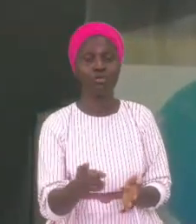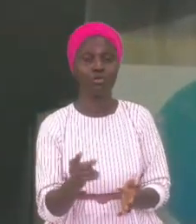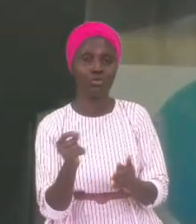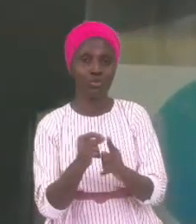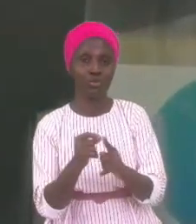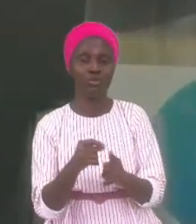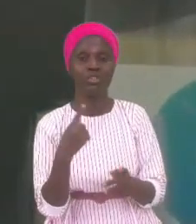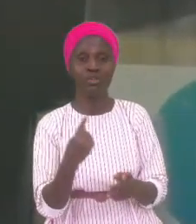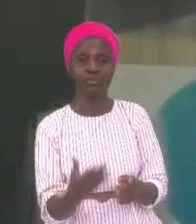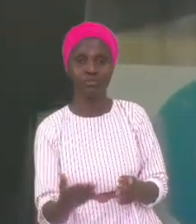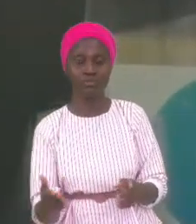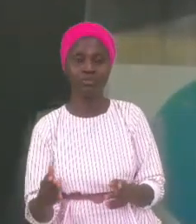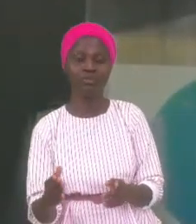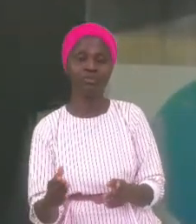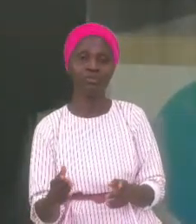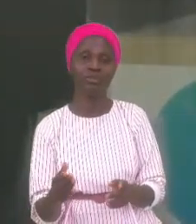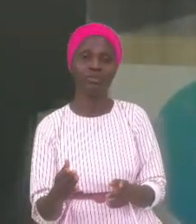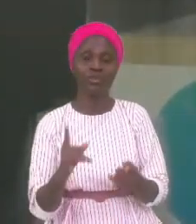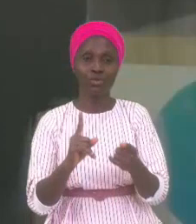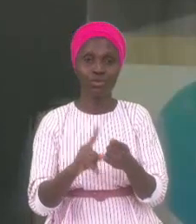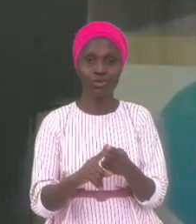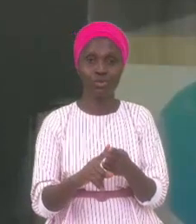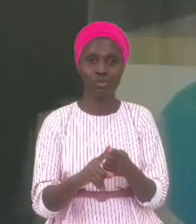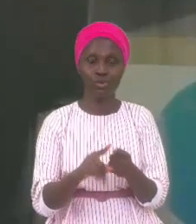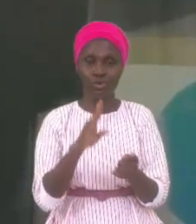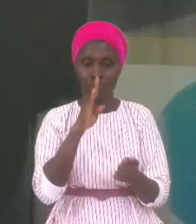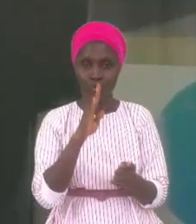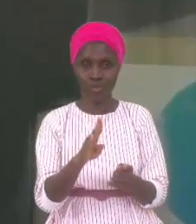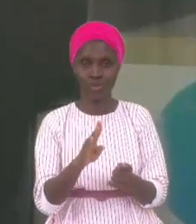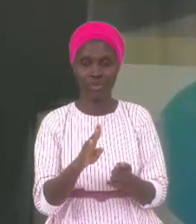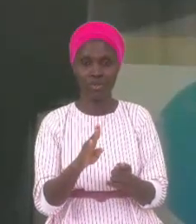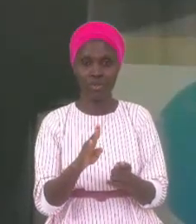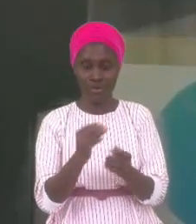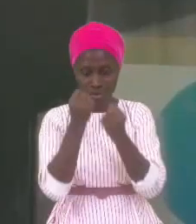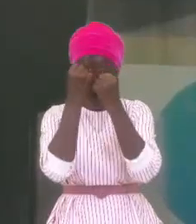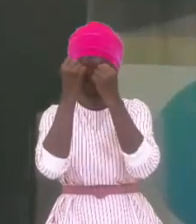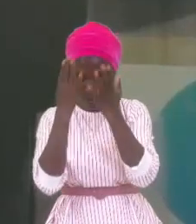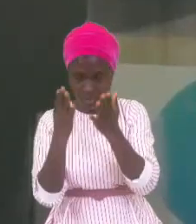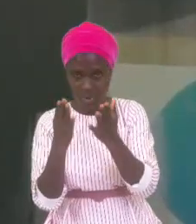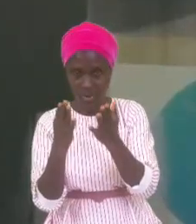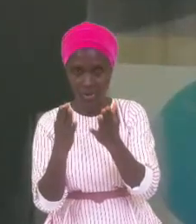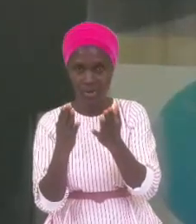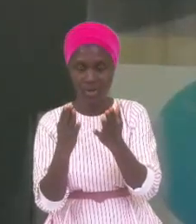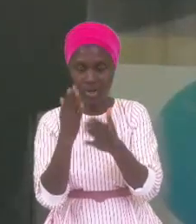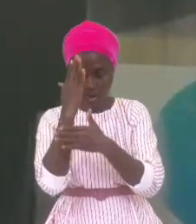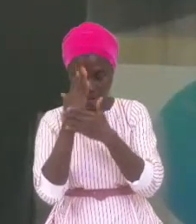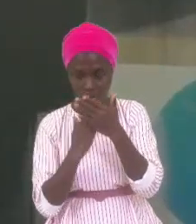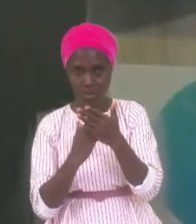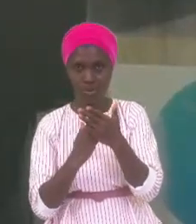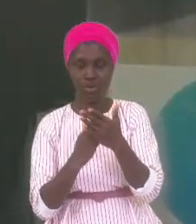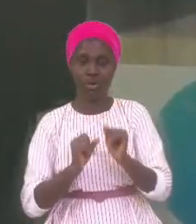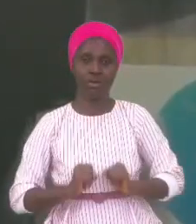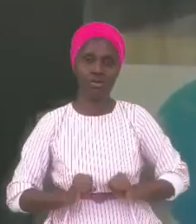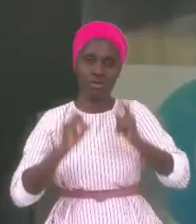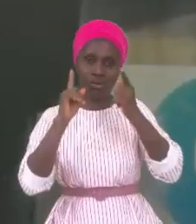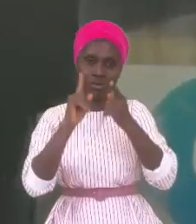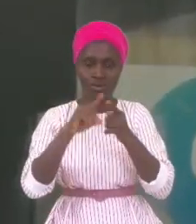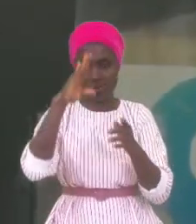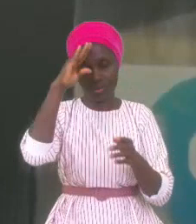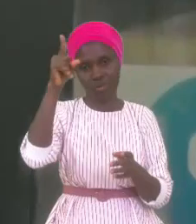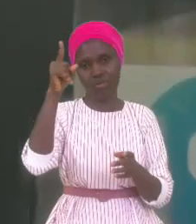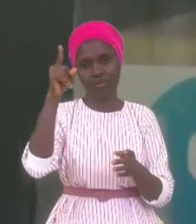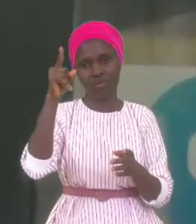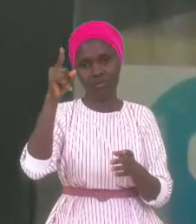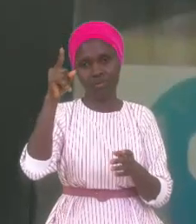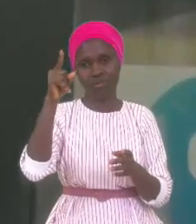materials used should be a kind of subservient or submissive or surrendered unto him. And because